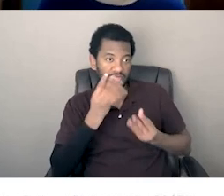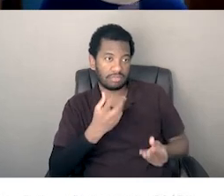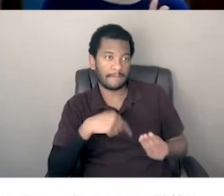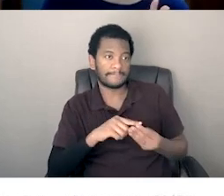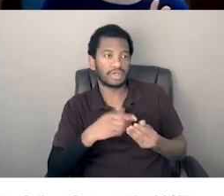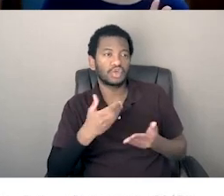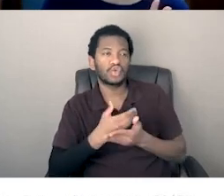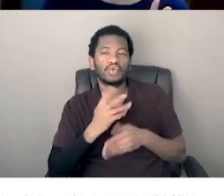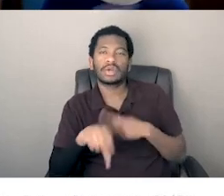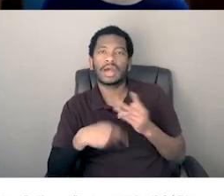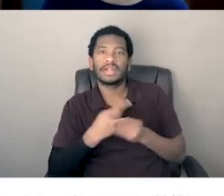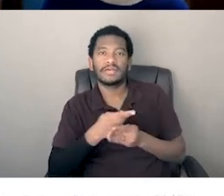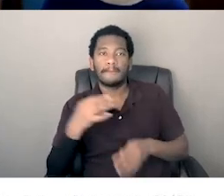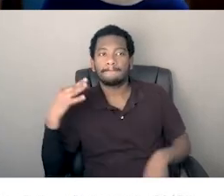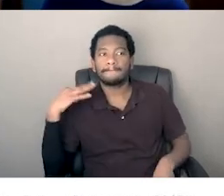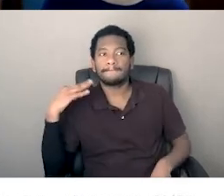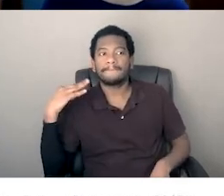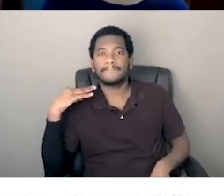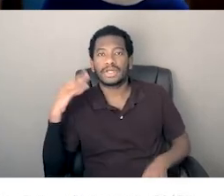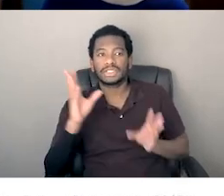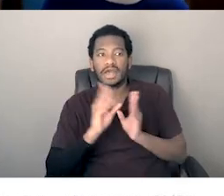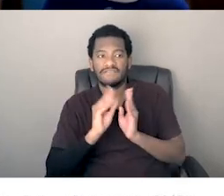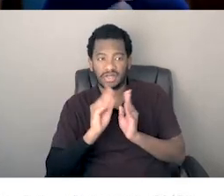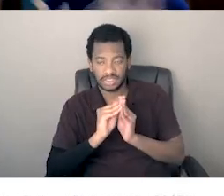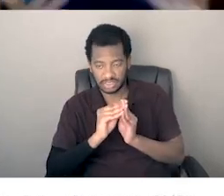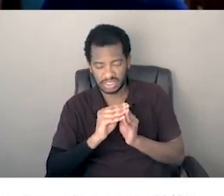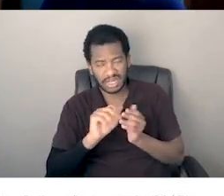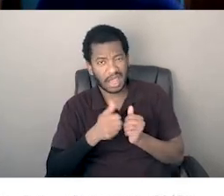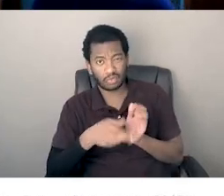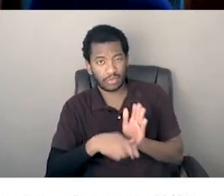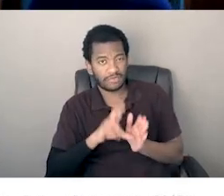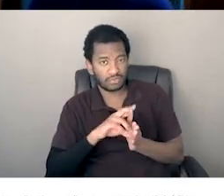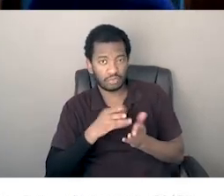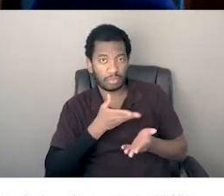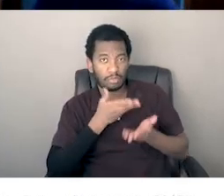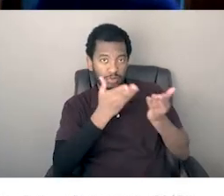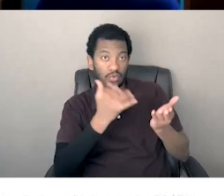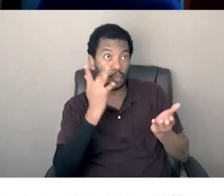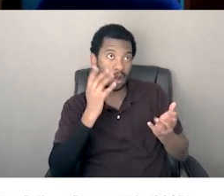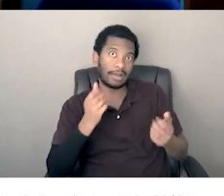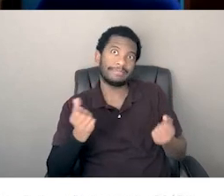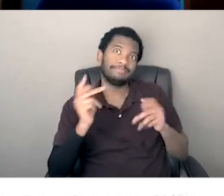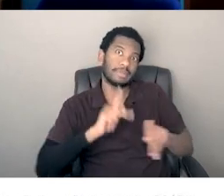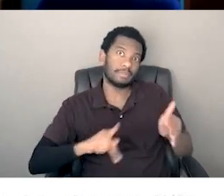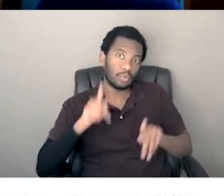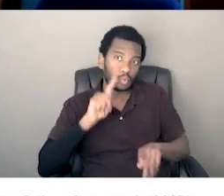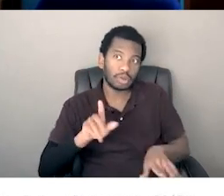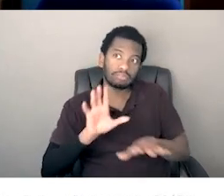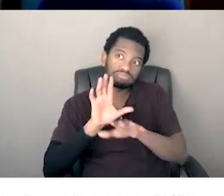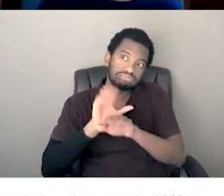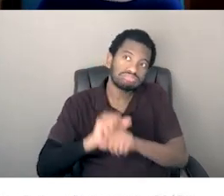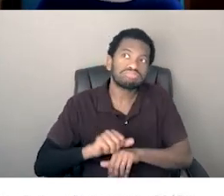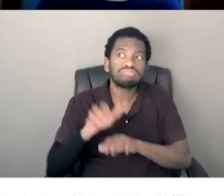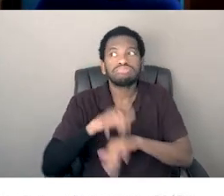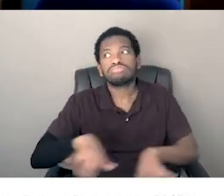conference, and also how to review proposals. This is because people are going to fall into the patterns. And so there are links in there to